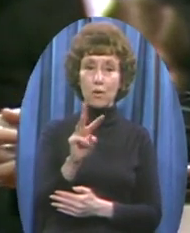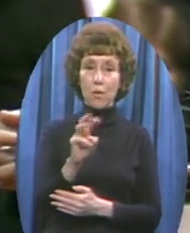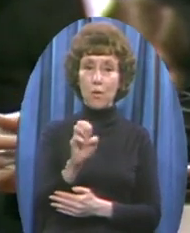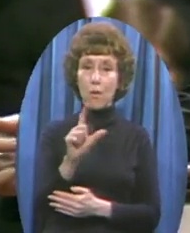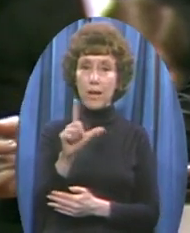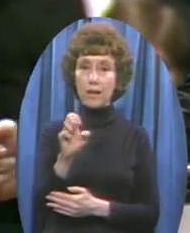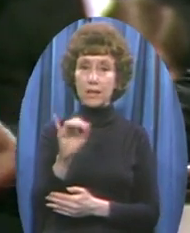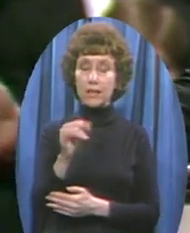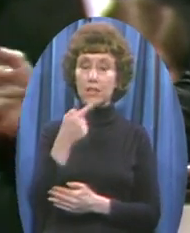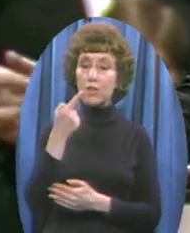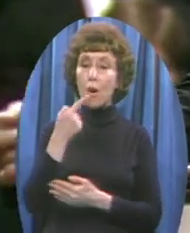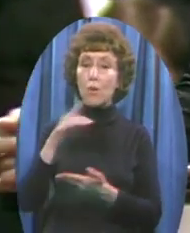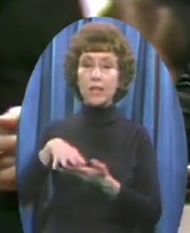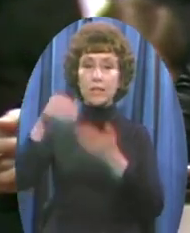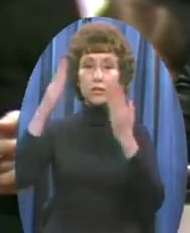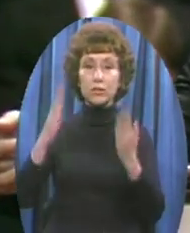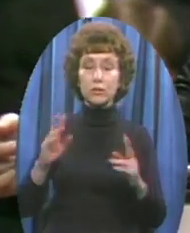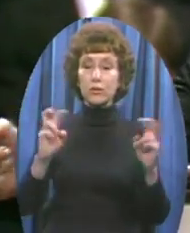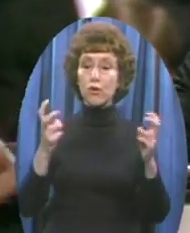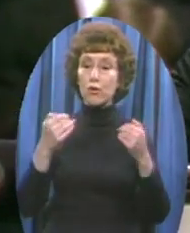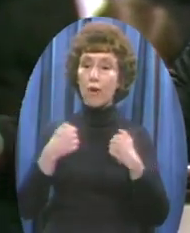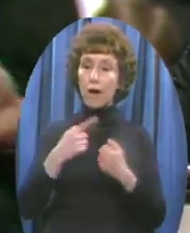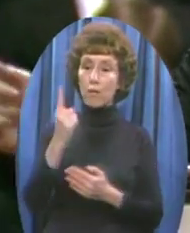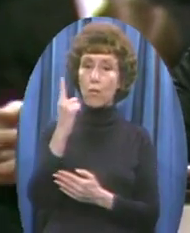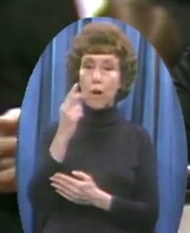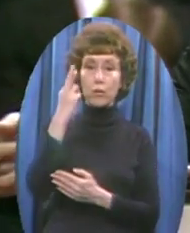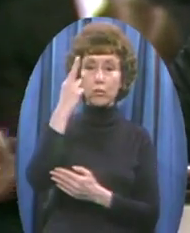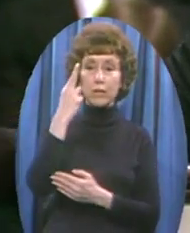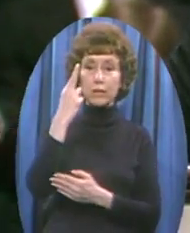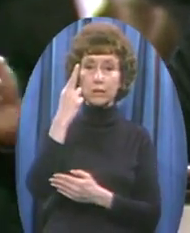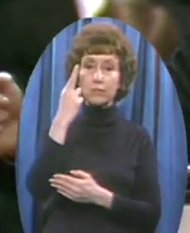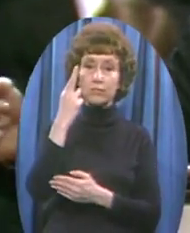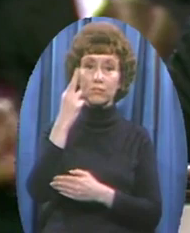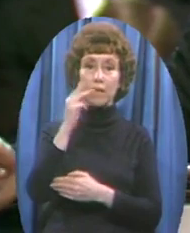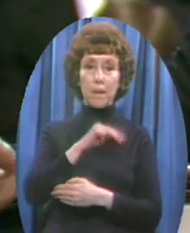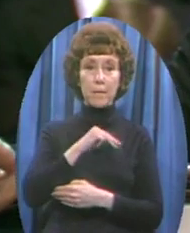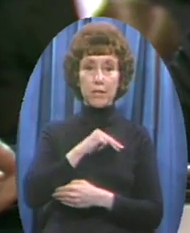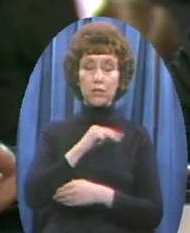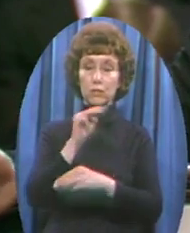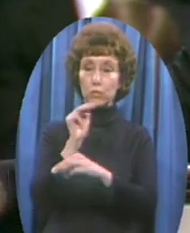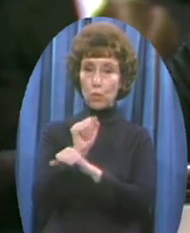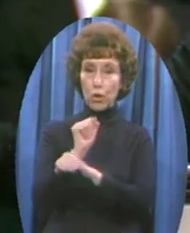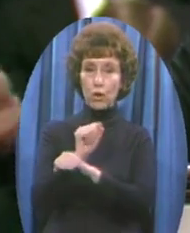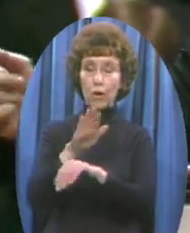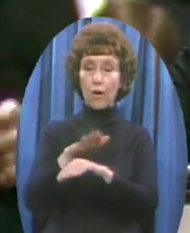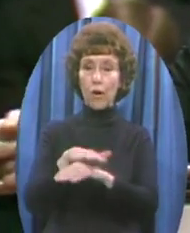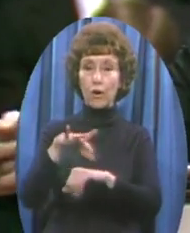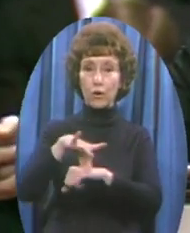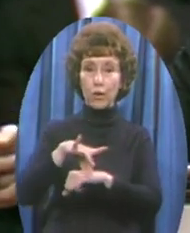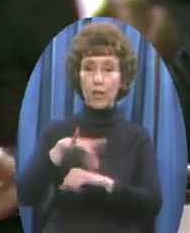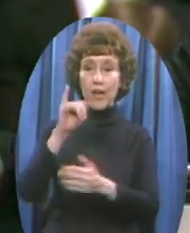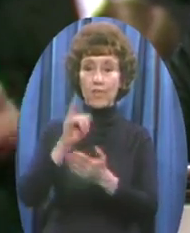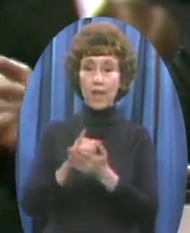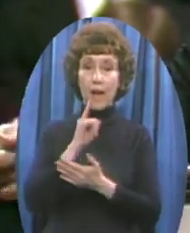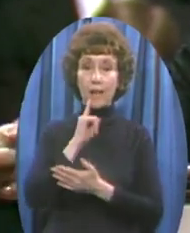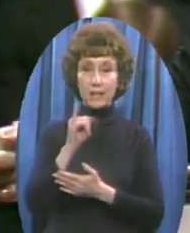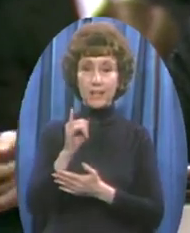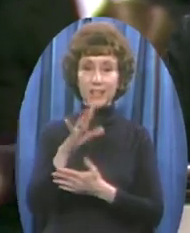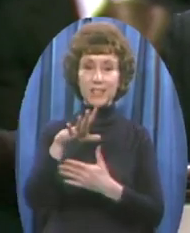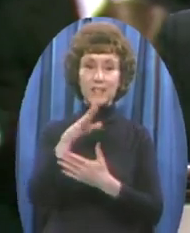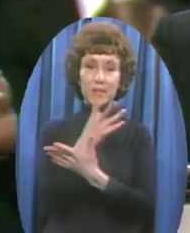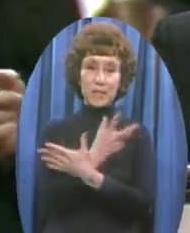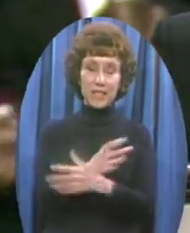you have one purpose and mission on earth, and that is to save souls. And that's the heartbeat, the